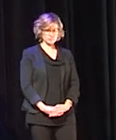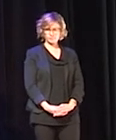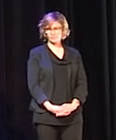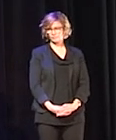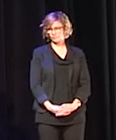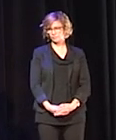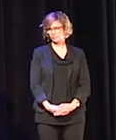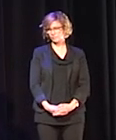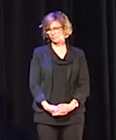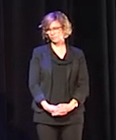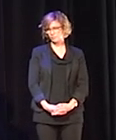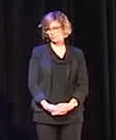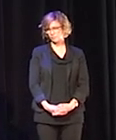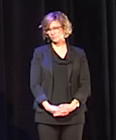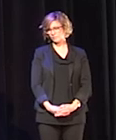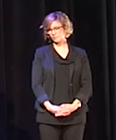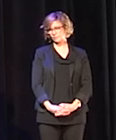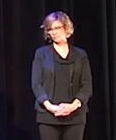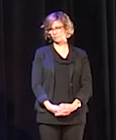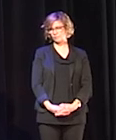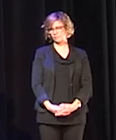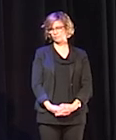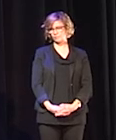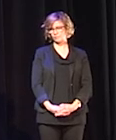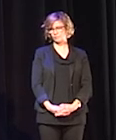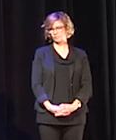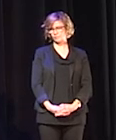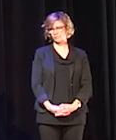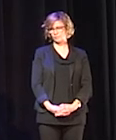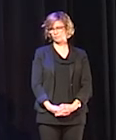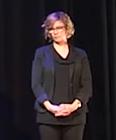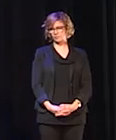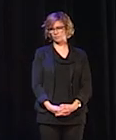to end? Oh, oh, oh, oh, oh.